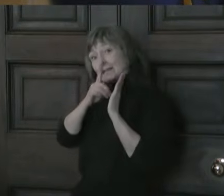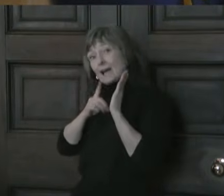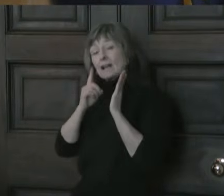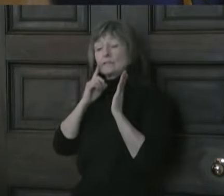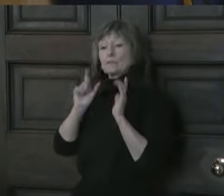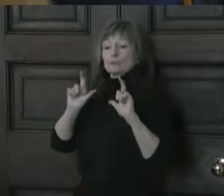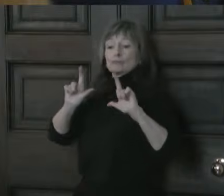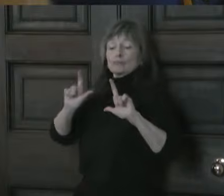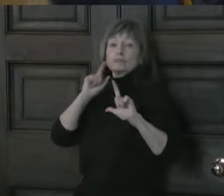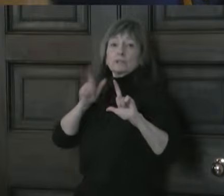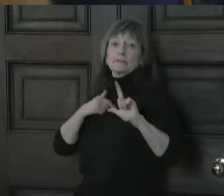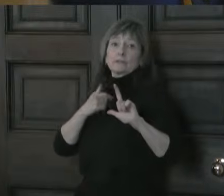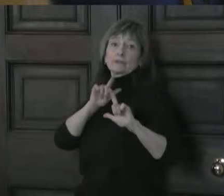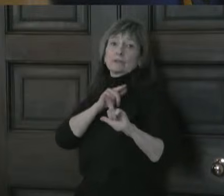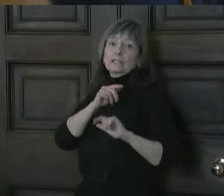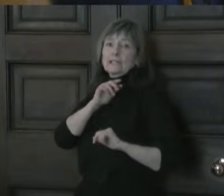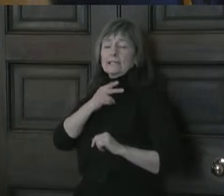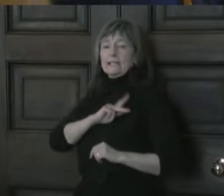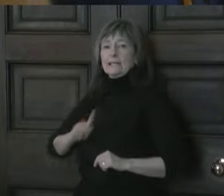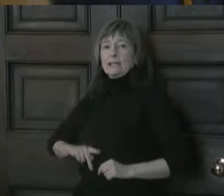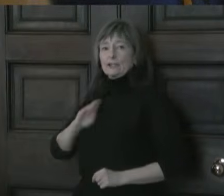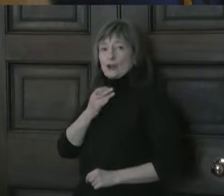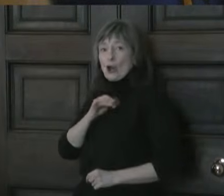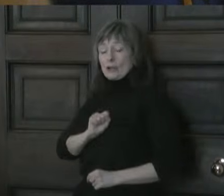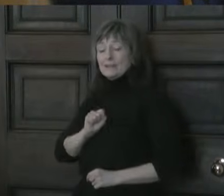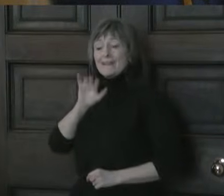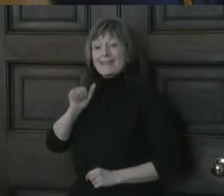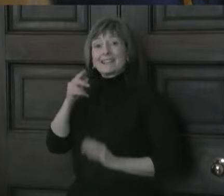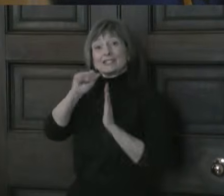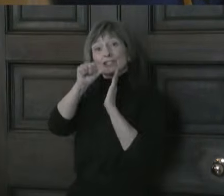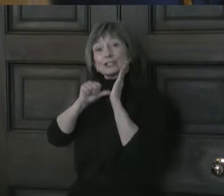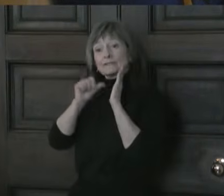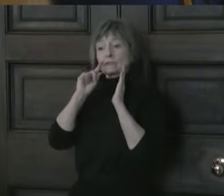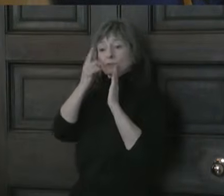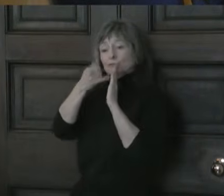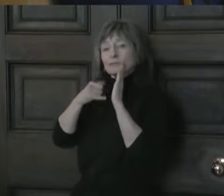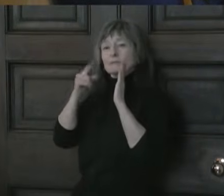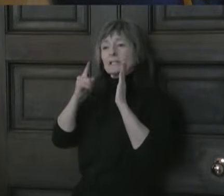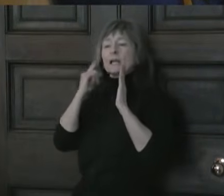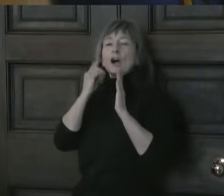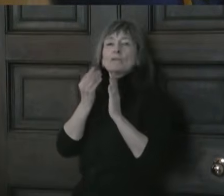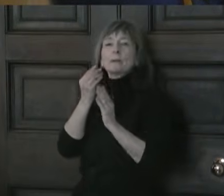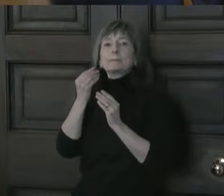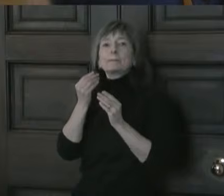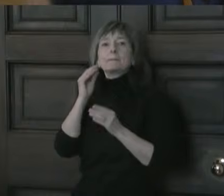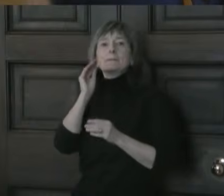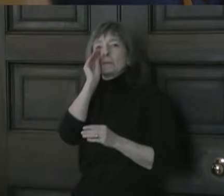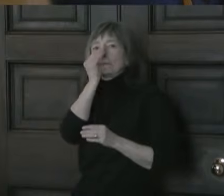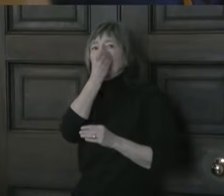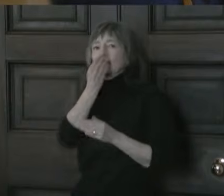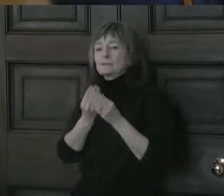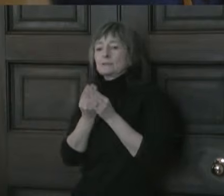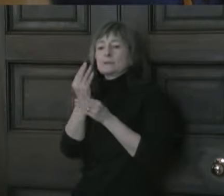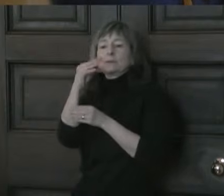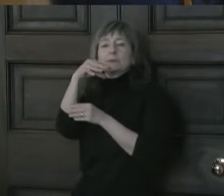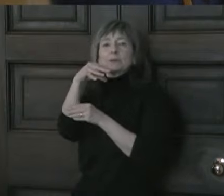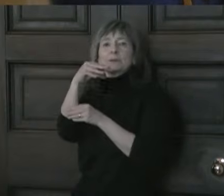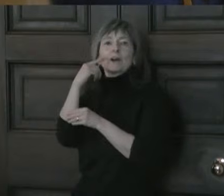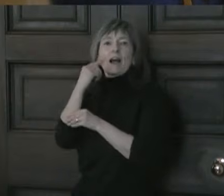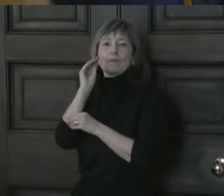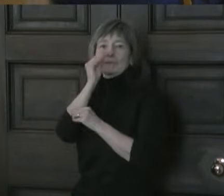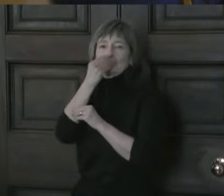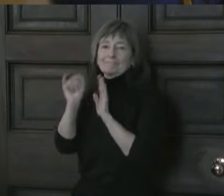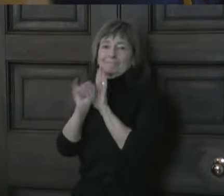The insignia forms the shape of a stylized picture plant, first established as our